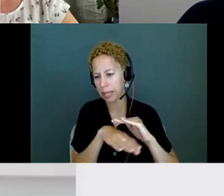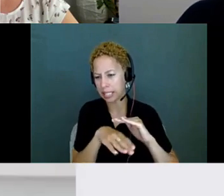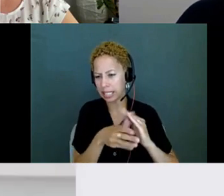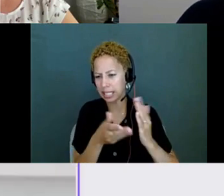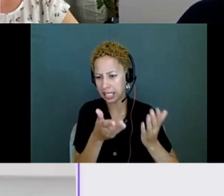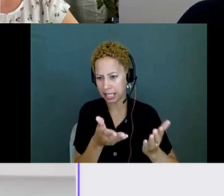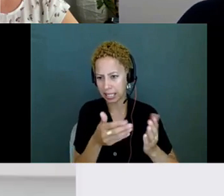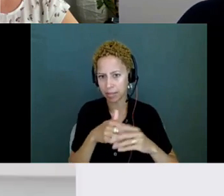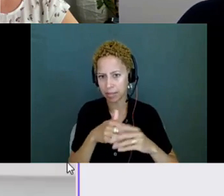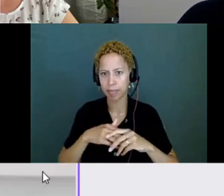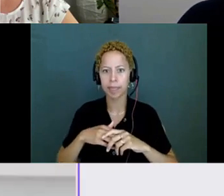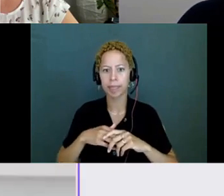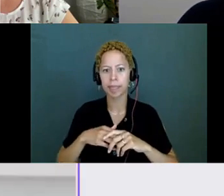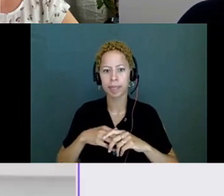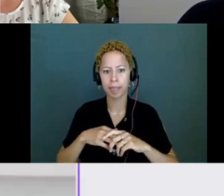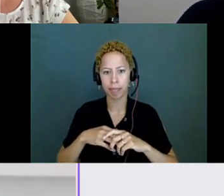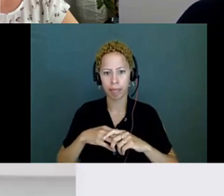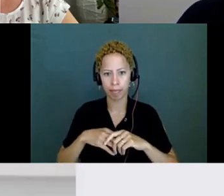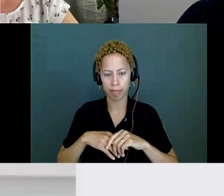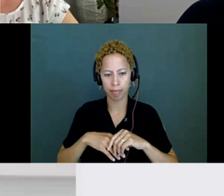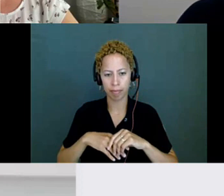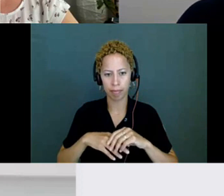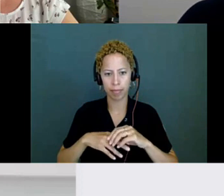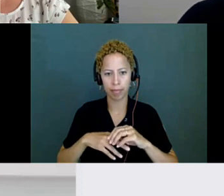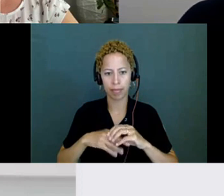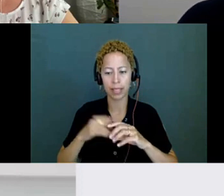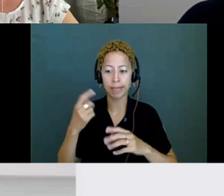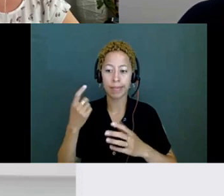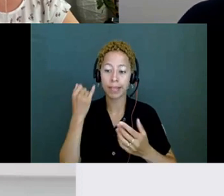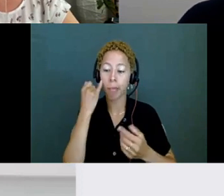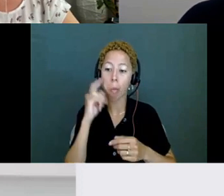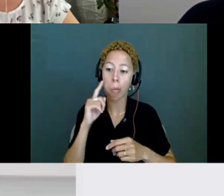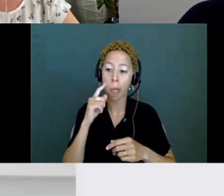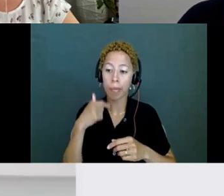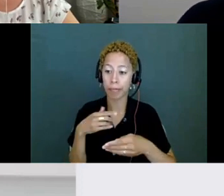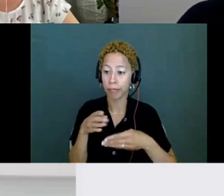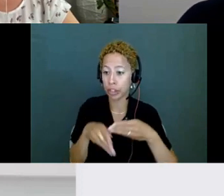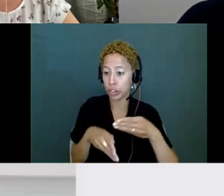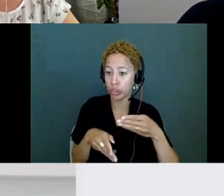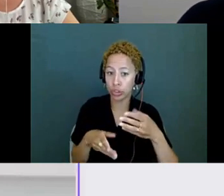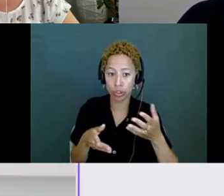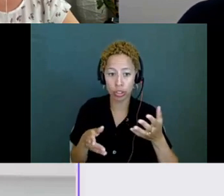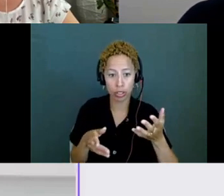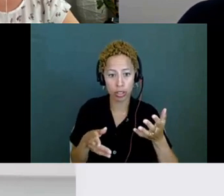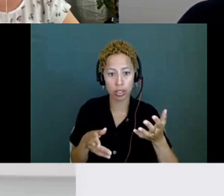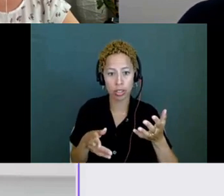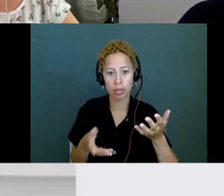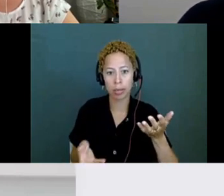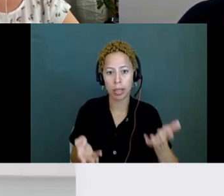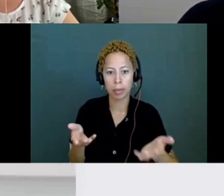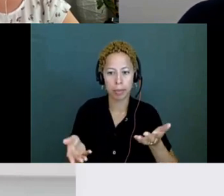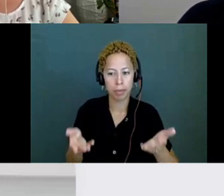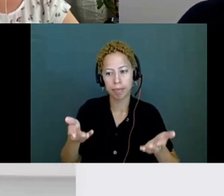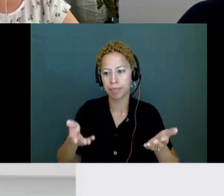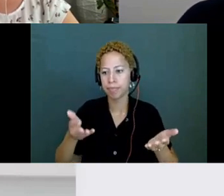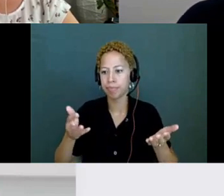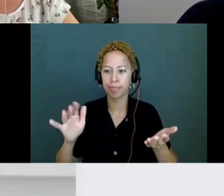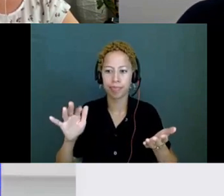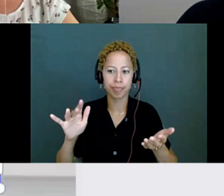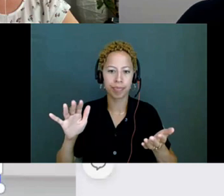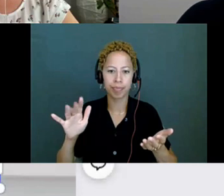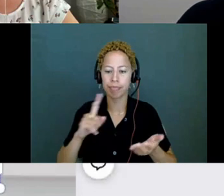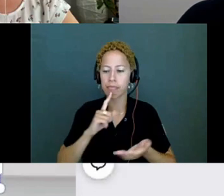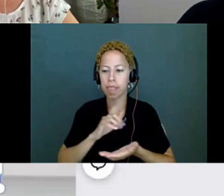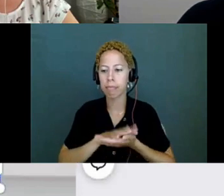would download it, when I say I was finished, so I'll say we're going to do a plain